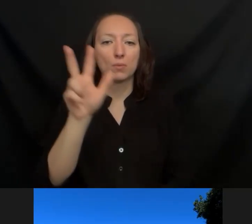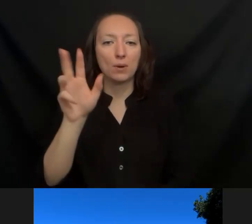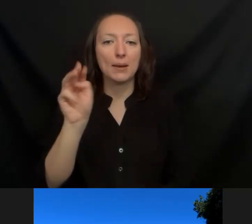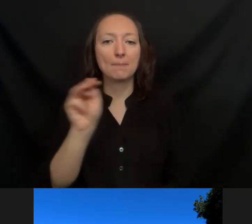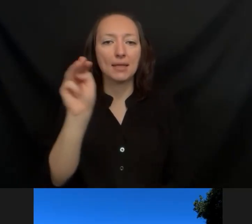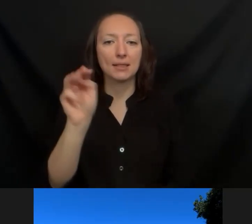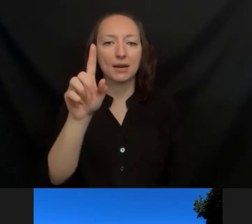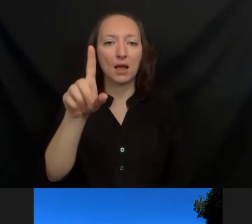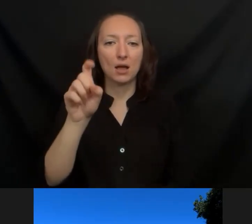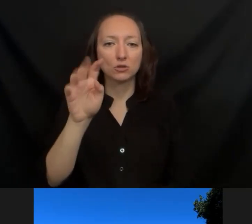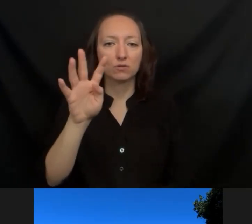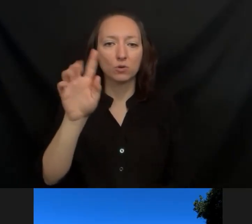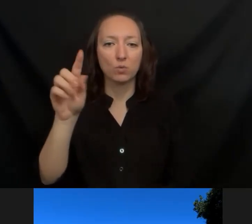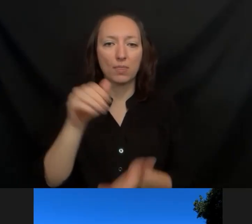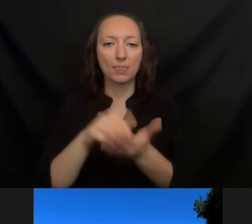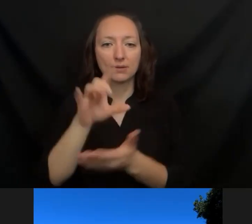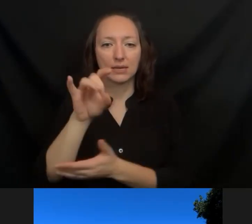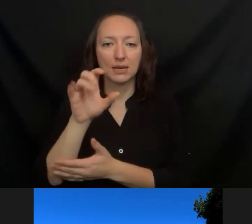Do we have a motion?